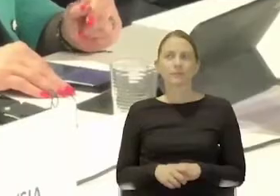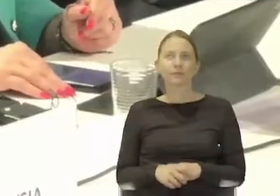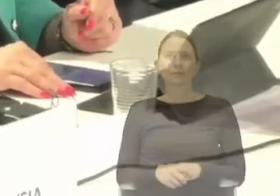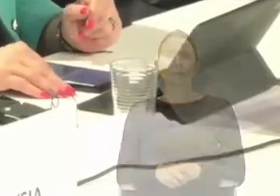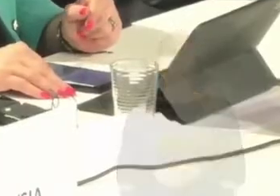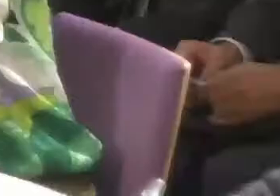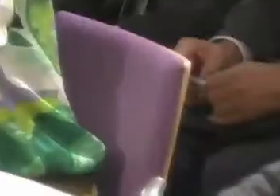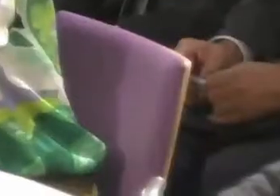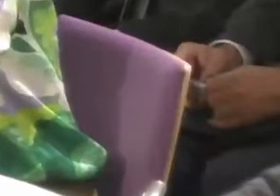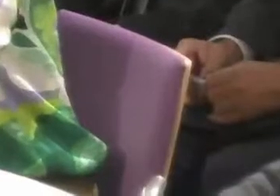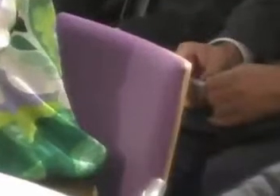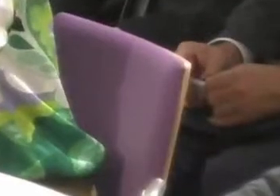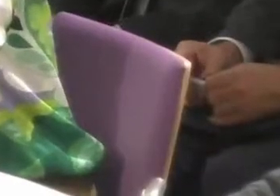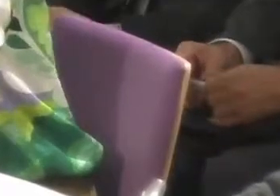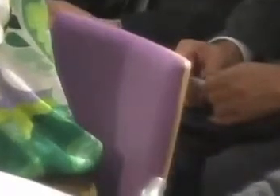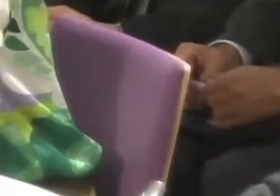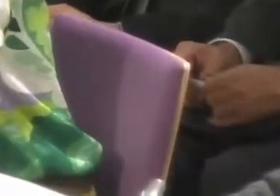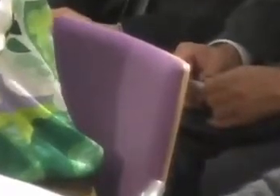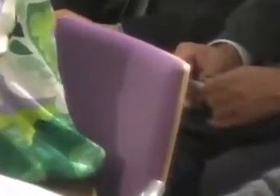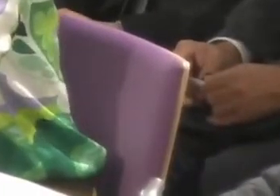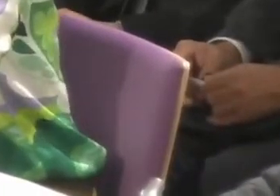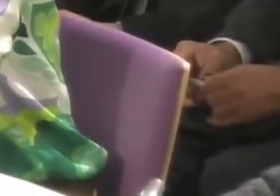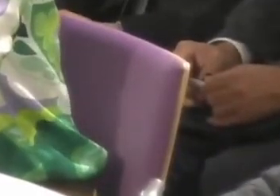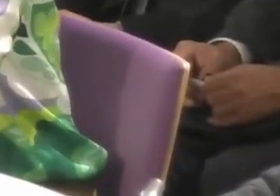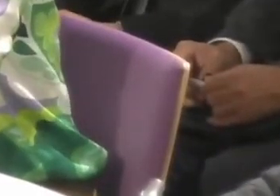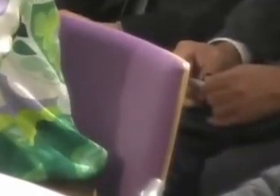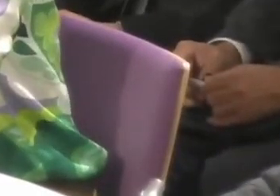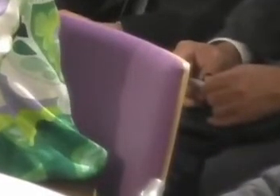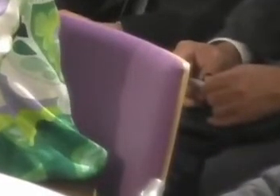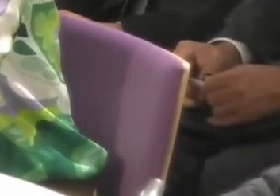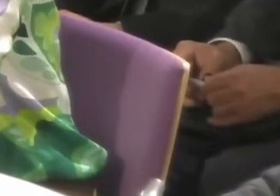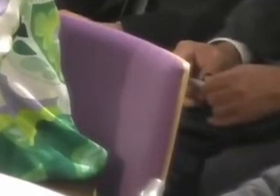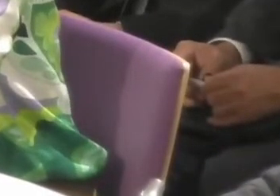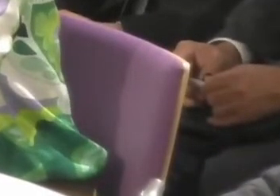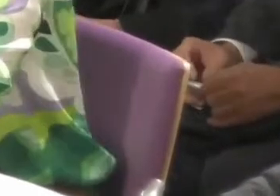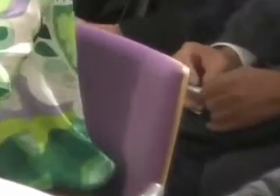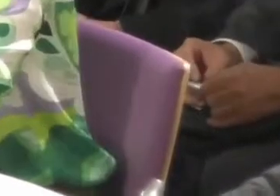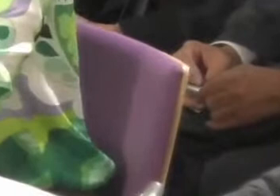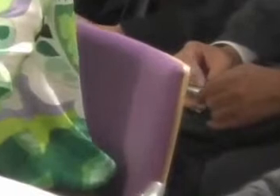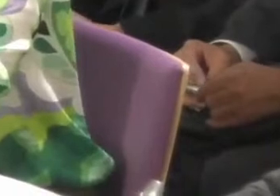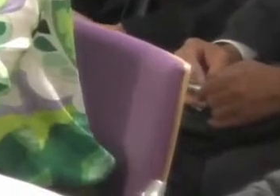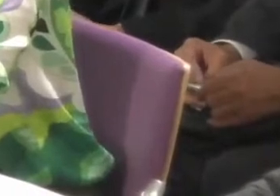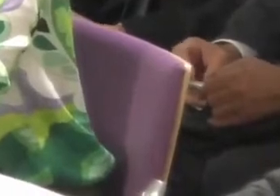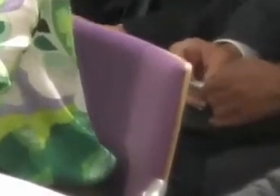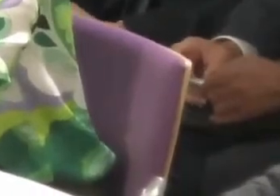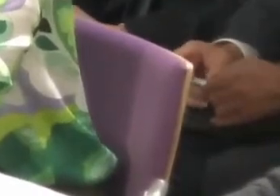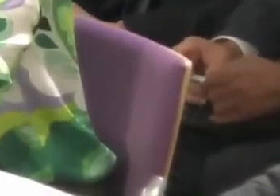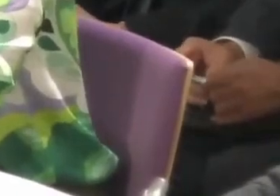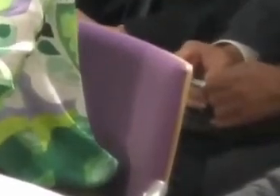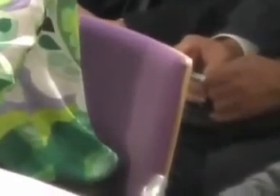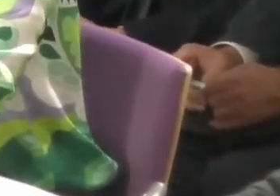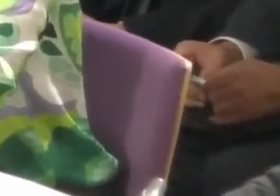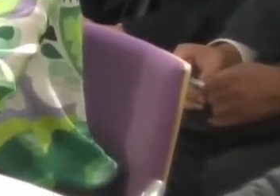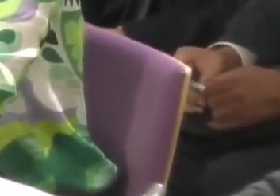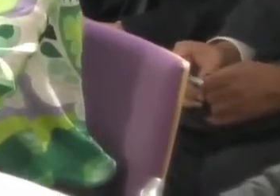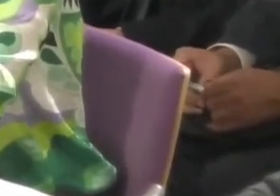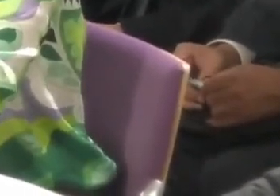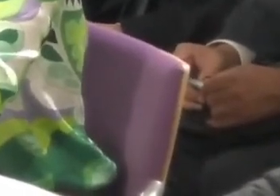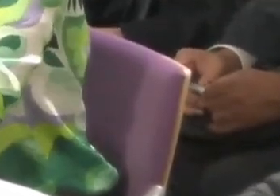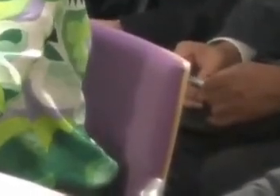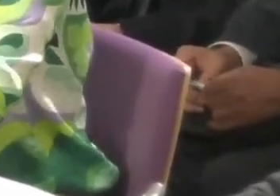for a moment and allow the Republic of India to come on, as they are, I'm informed that they are now ready to go